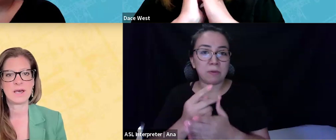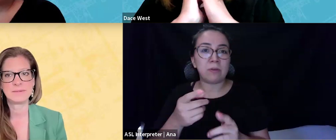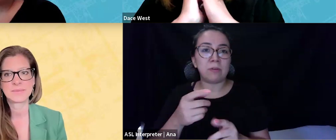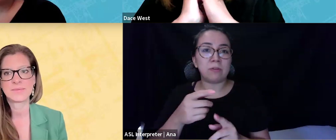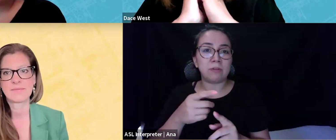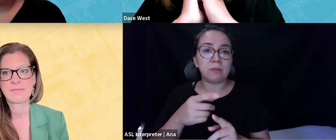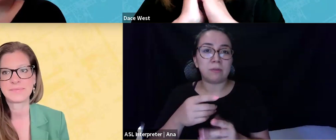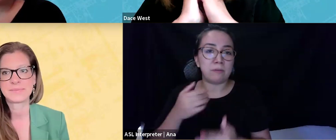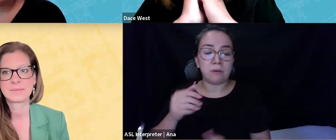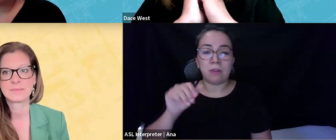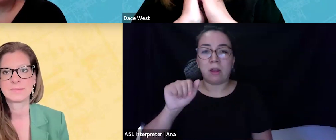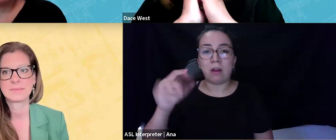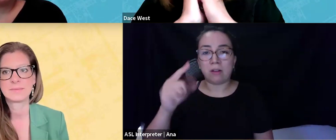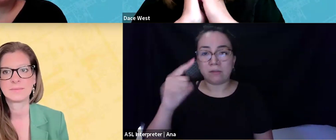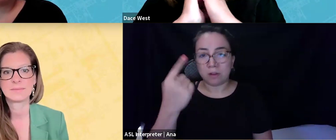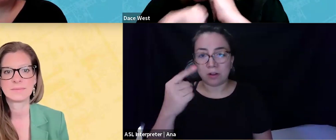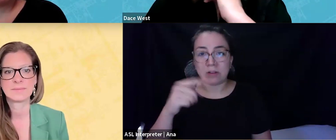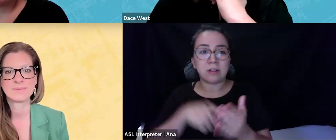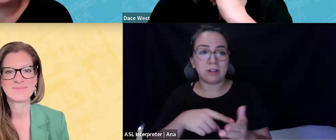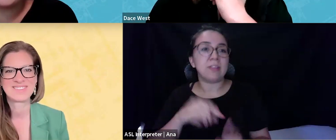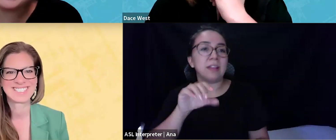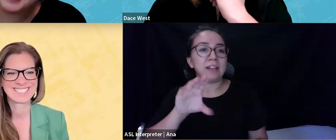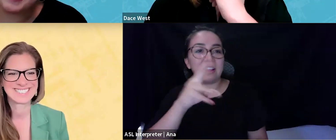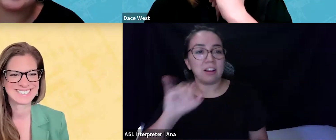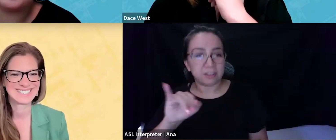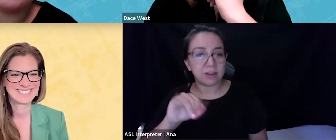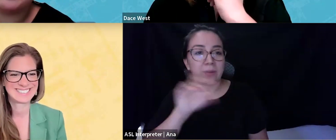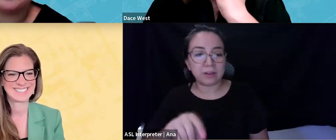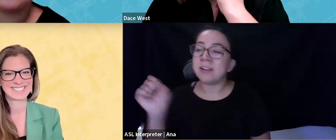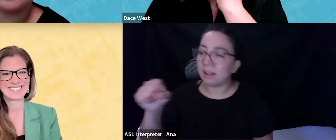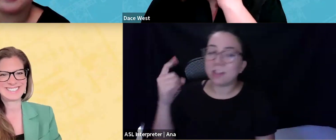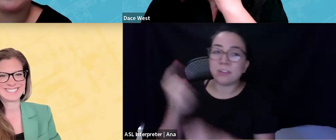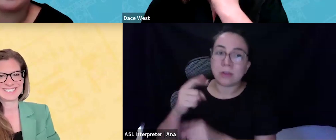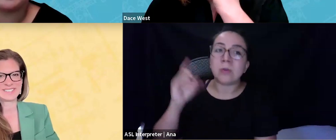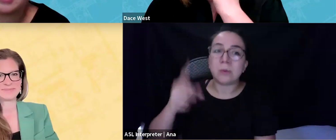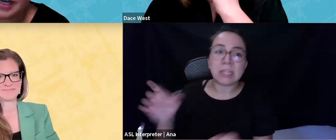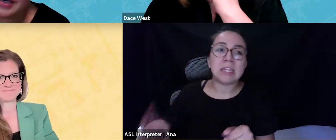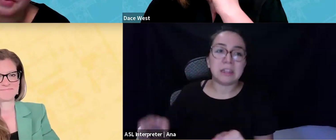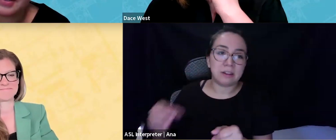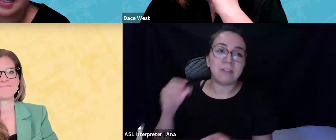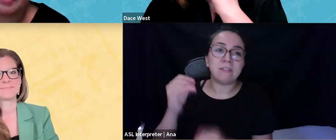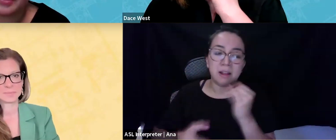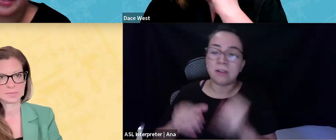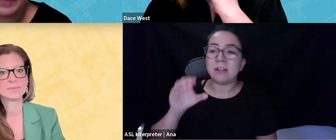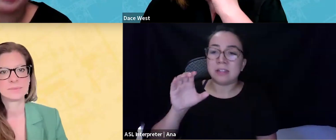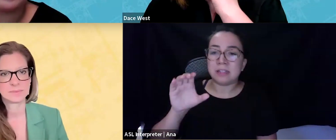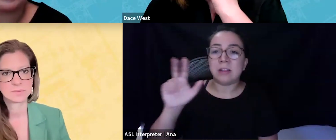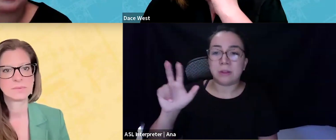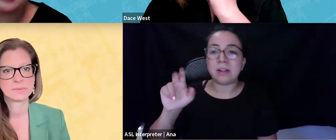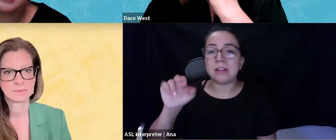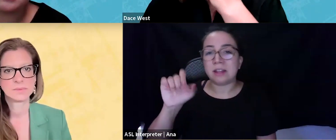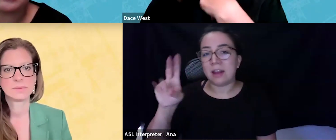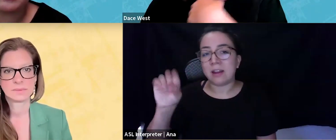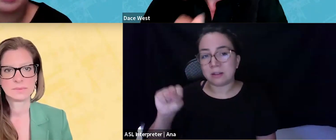1st deadline? That's a Sachi question. Yes, that's correct. You will need your full 501c3 status by the time the